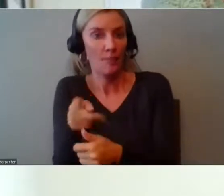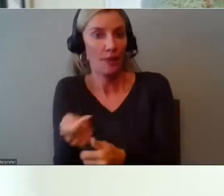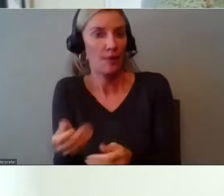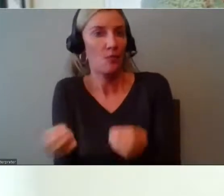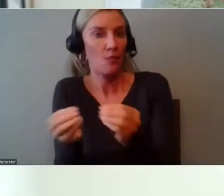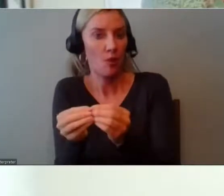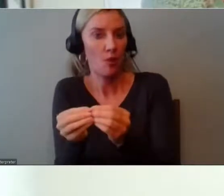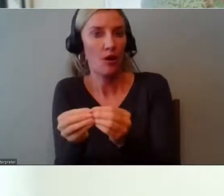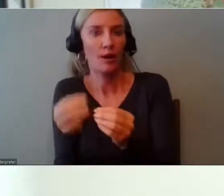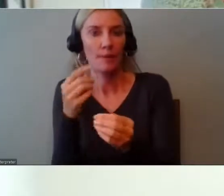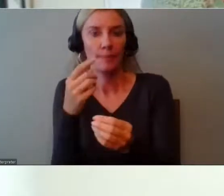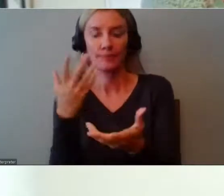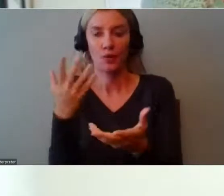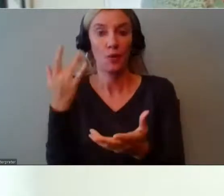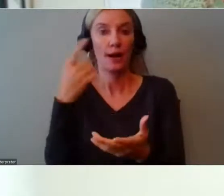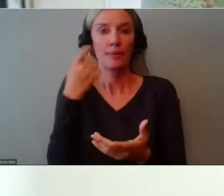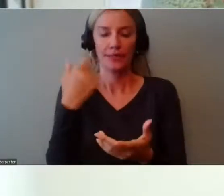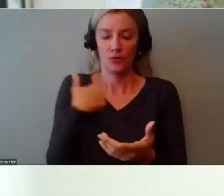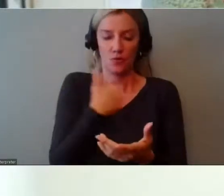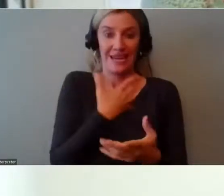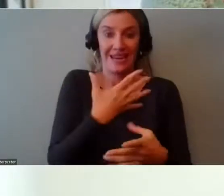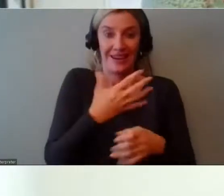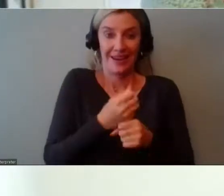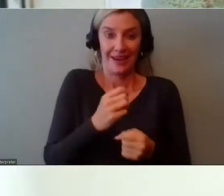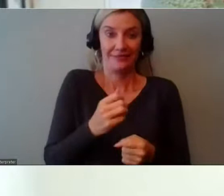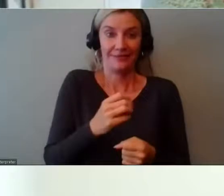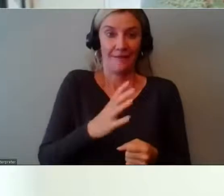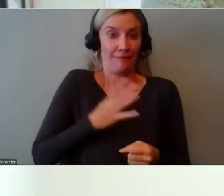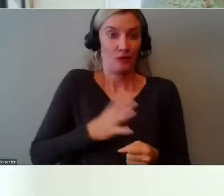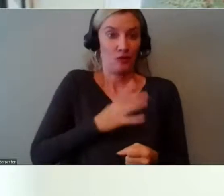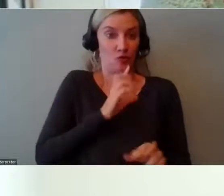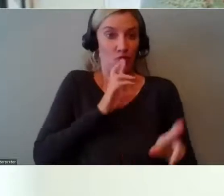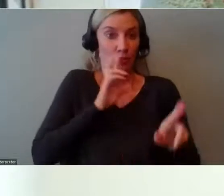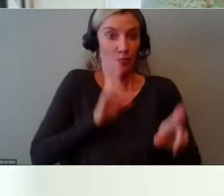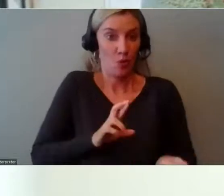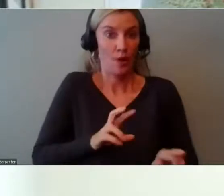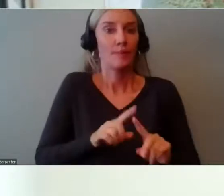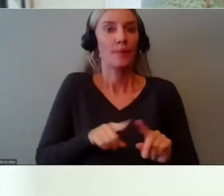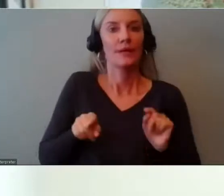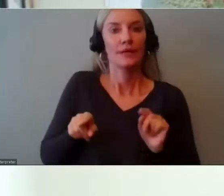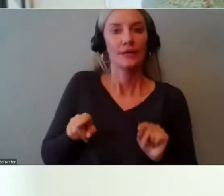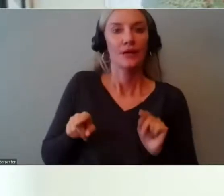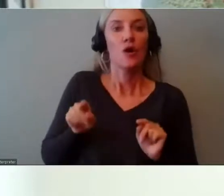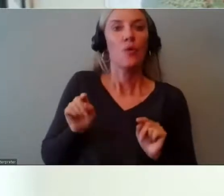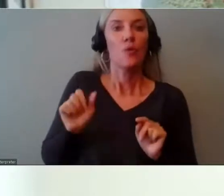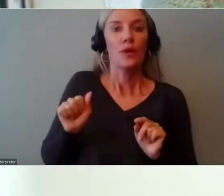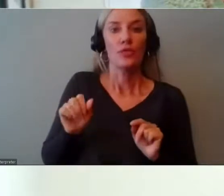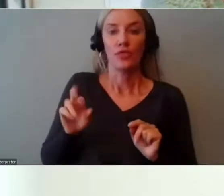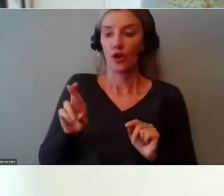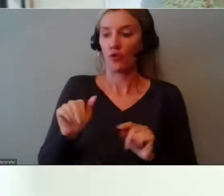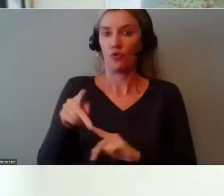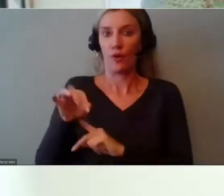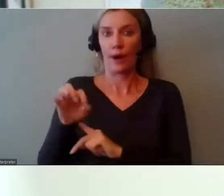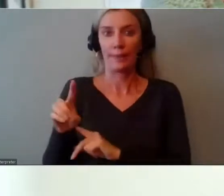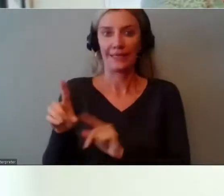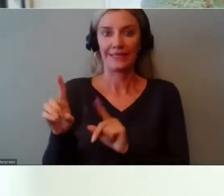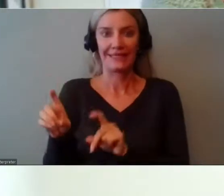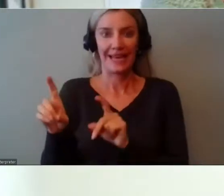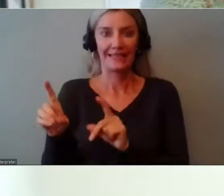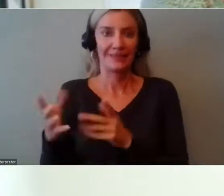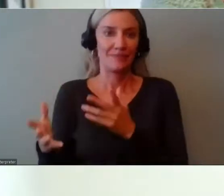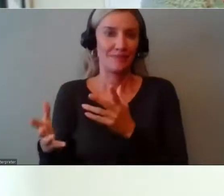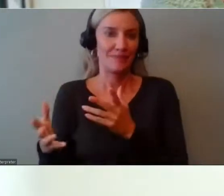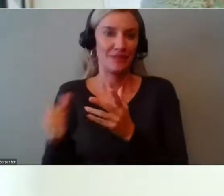it comes out on our reports. Whereas the rapid tests are not necessarily reported